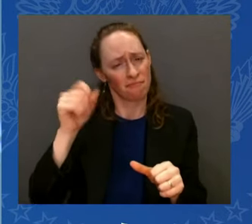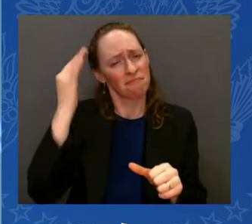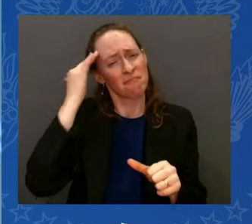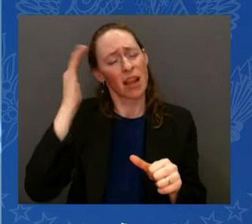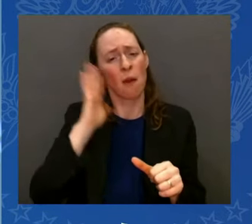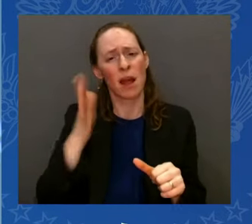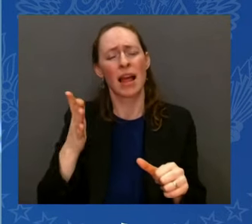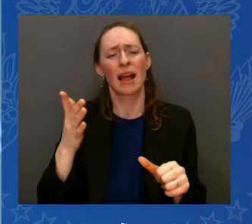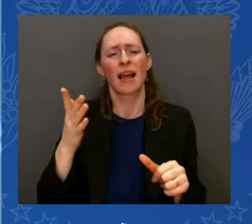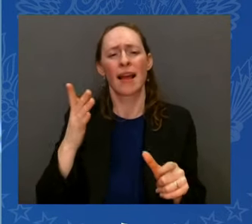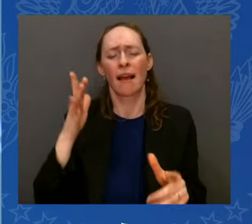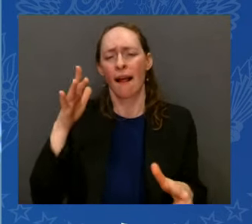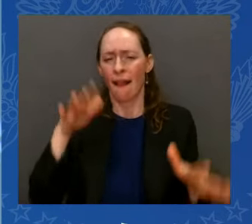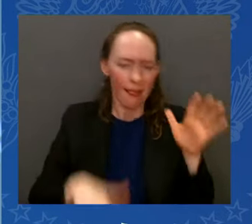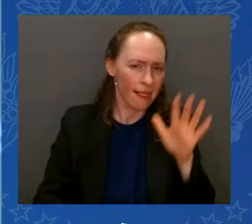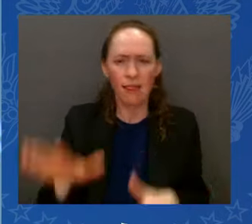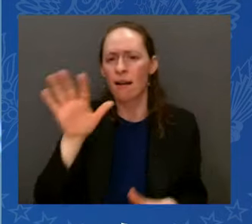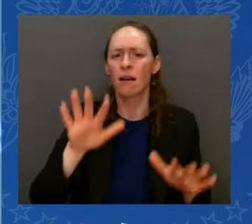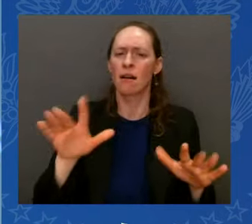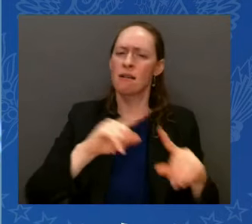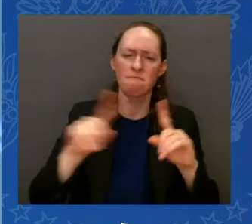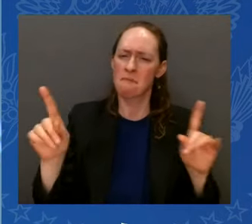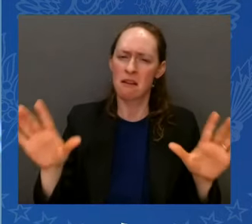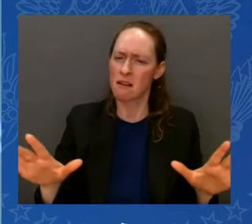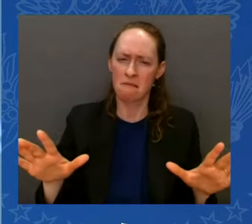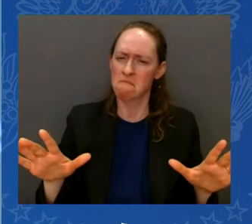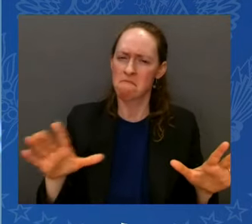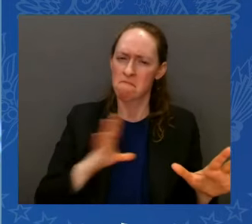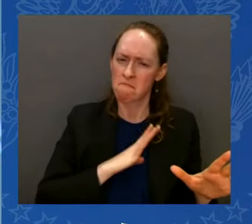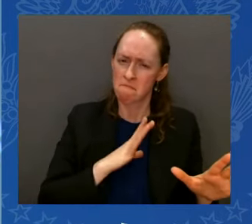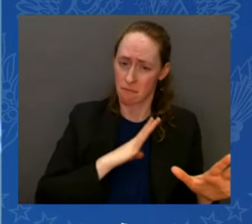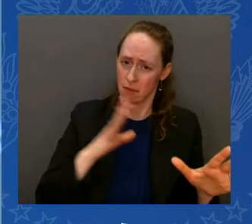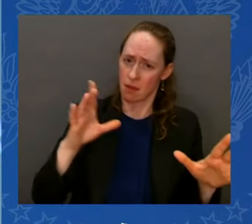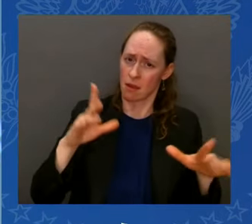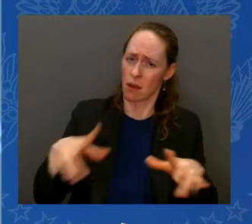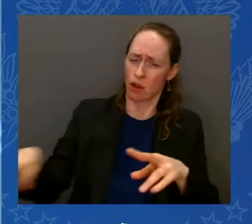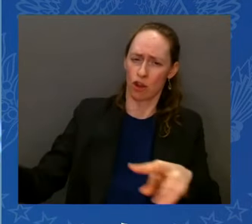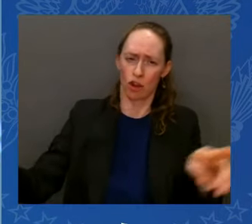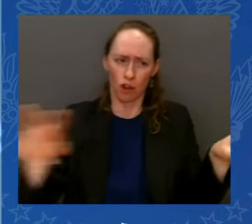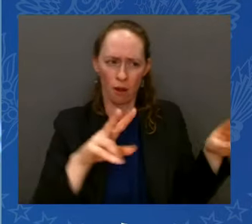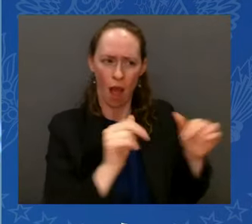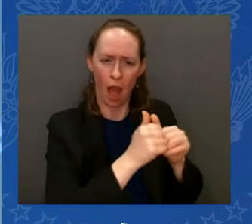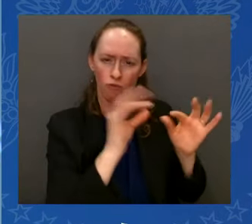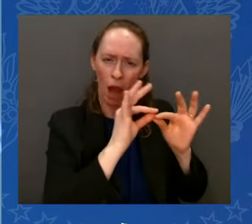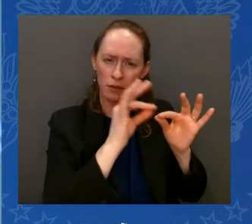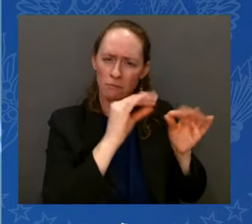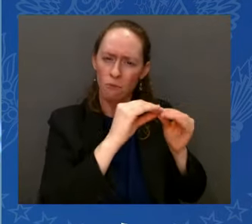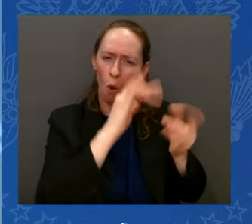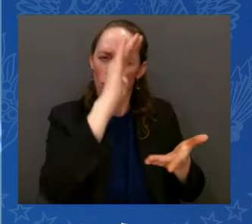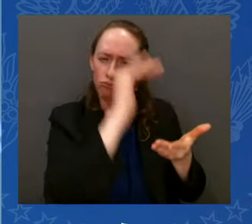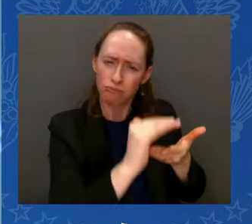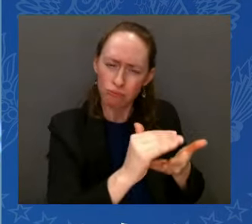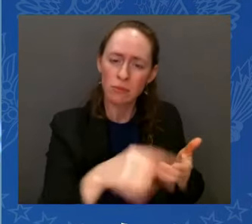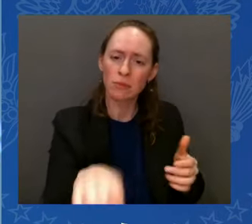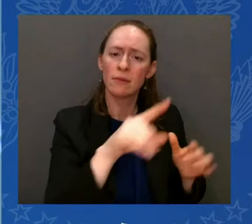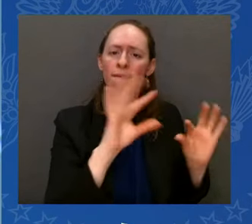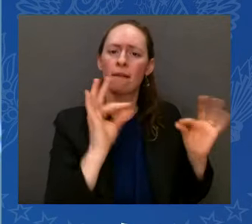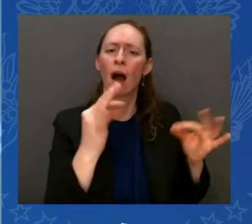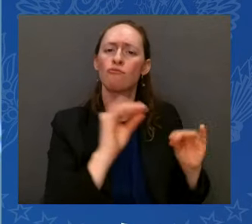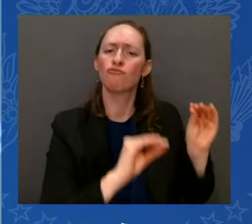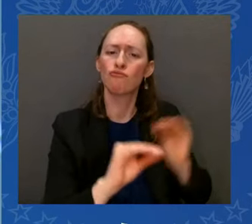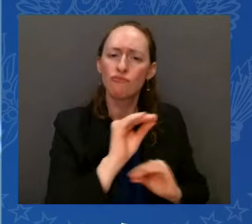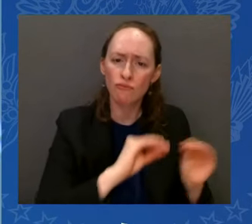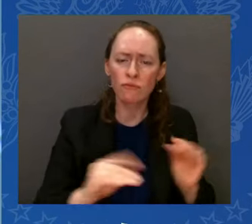for families, rebuild our supply chains, invest in America. Today's data reinforces what we have made